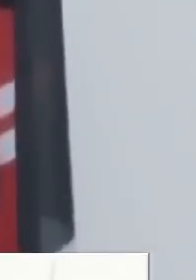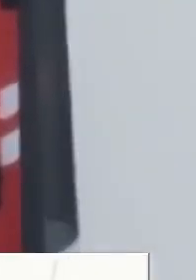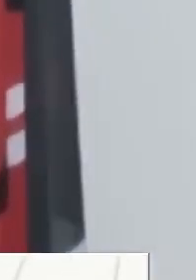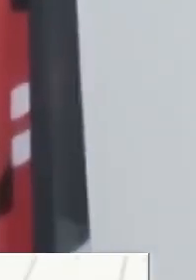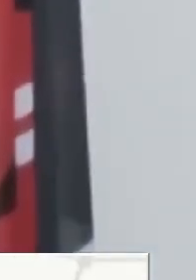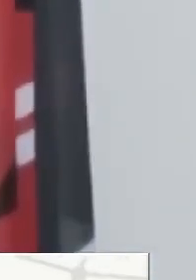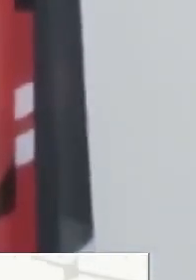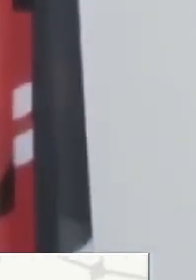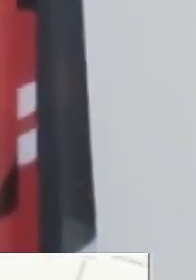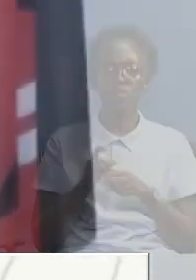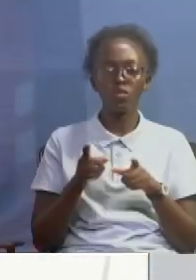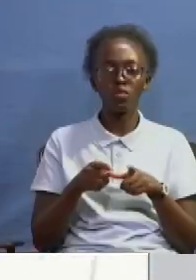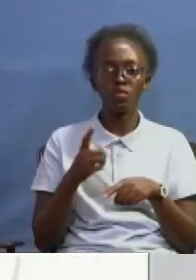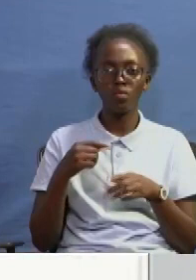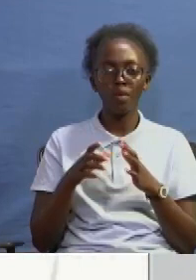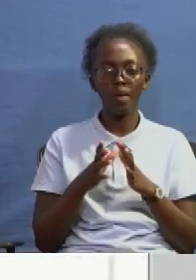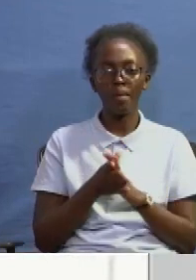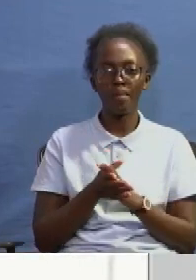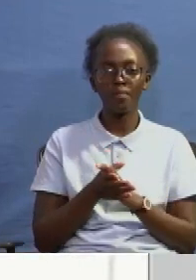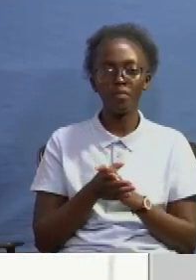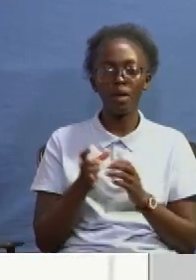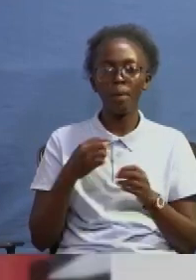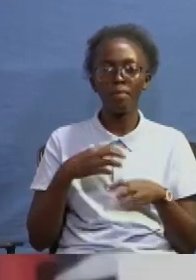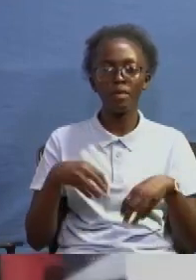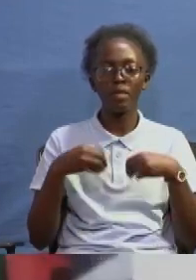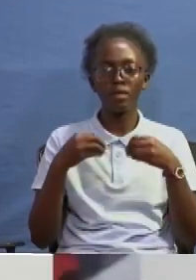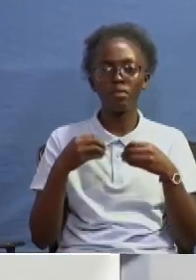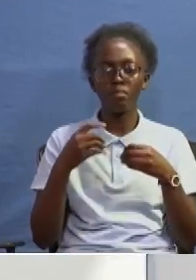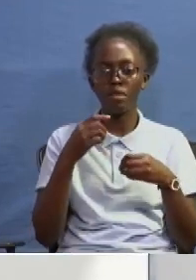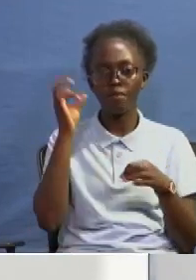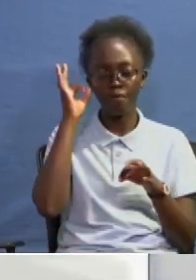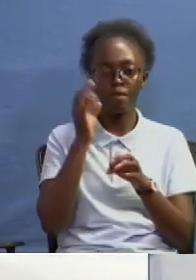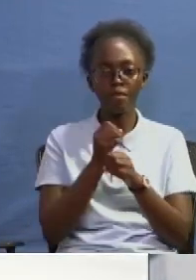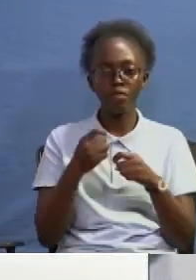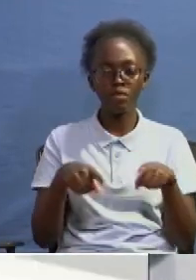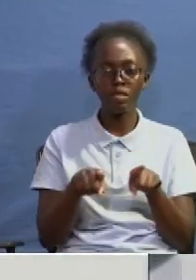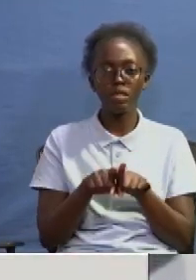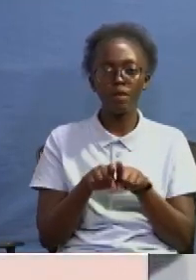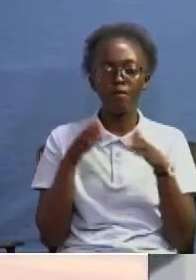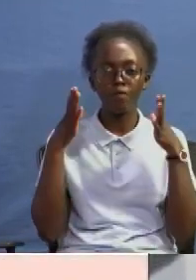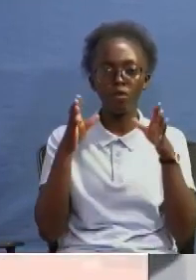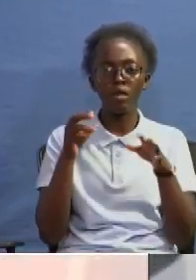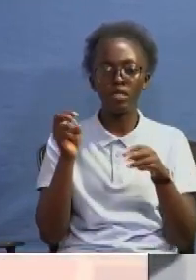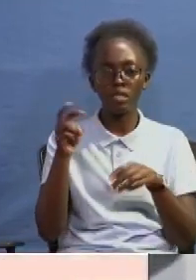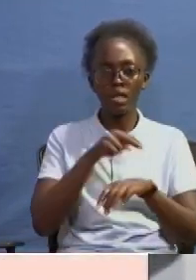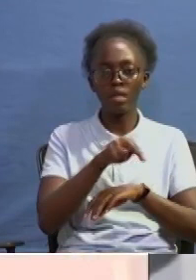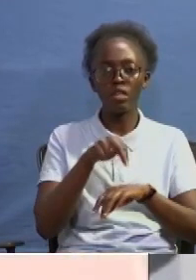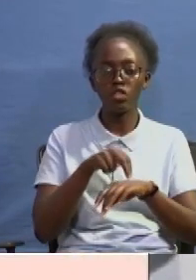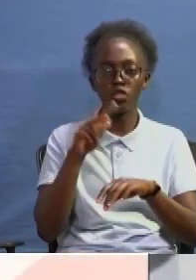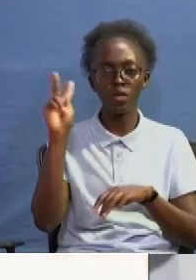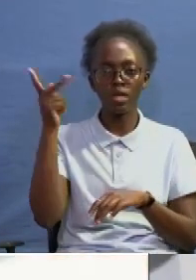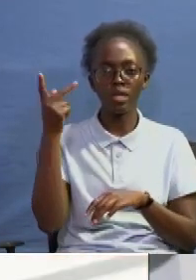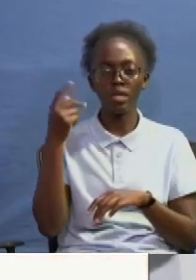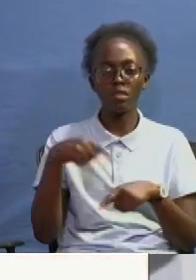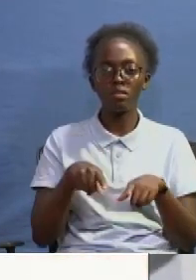swear in the name of the Almighty God that I will be faithful and bear true allegiance to the Republic of Kenya and